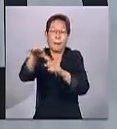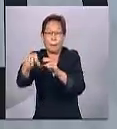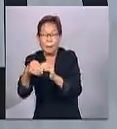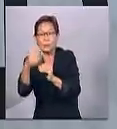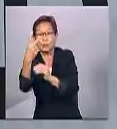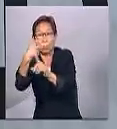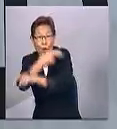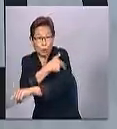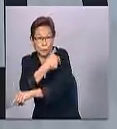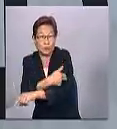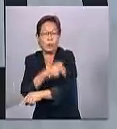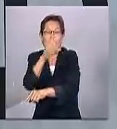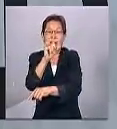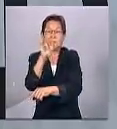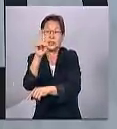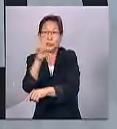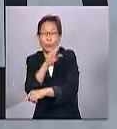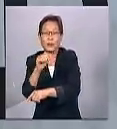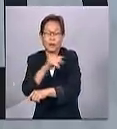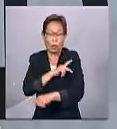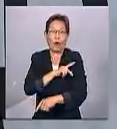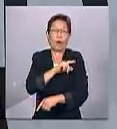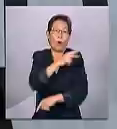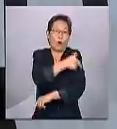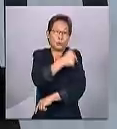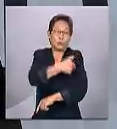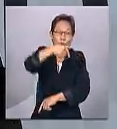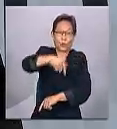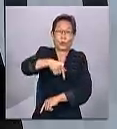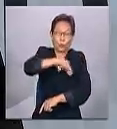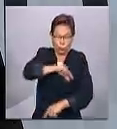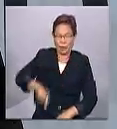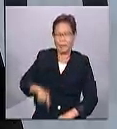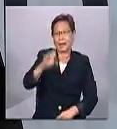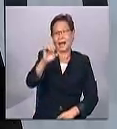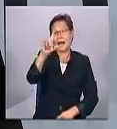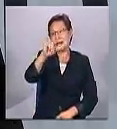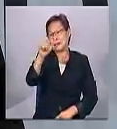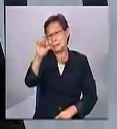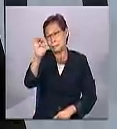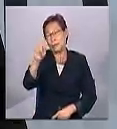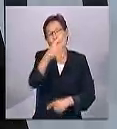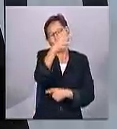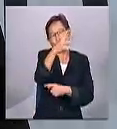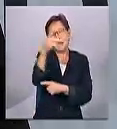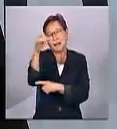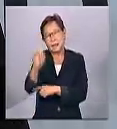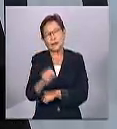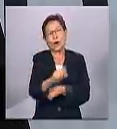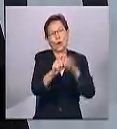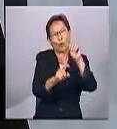is Hospital Cebu and Hospital Queen Elizabeth, total about 14 cases. And then we have one IMR and